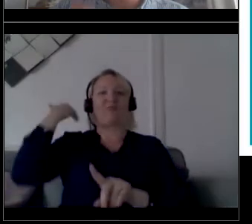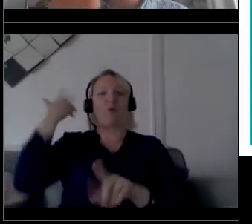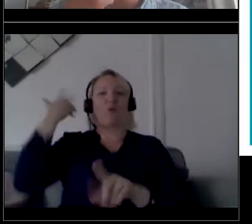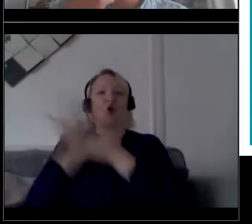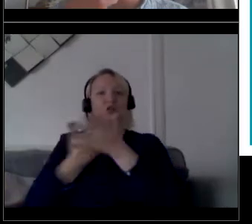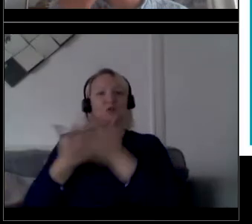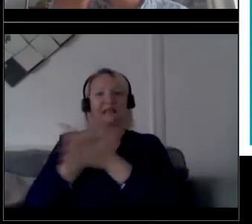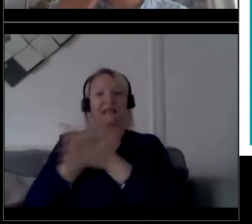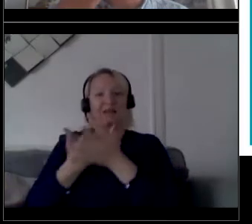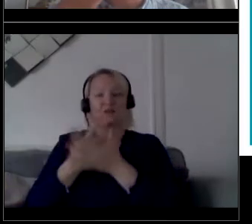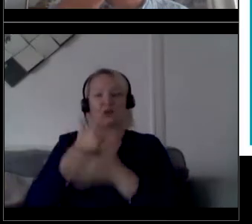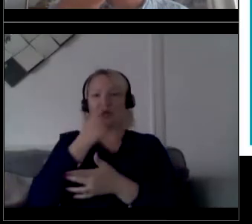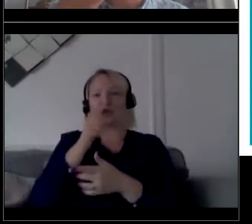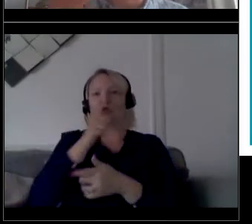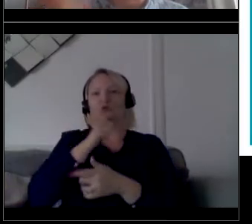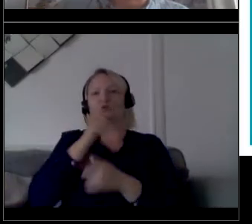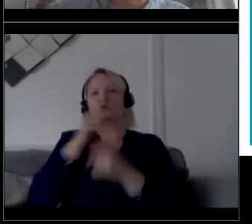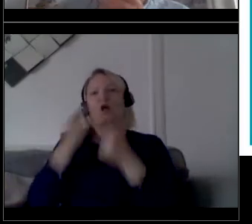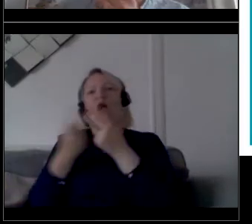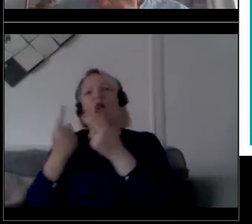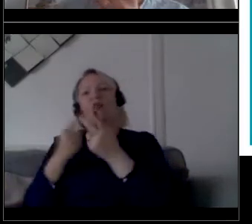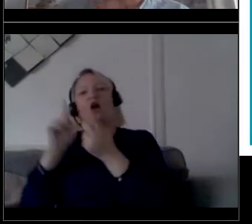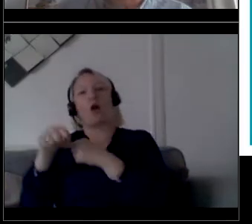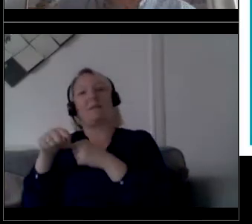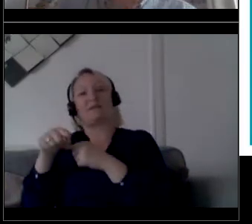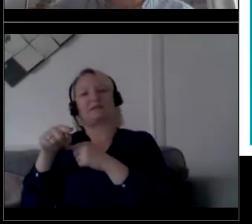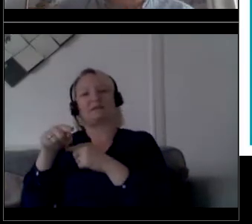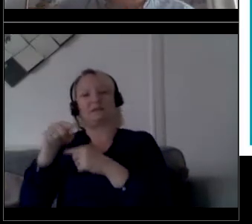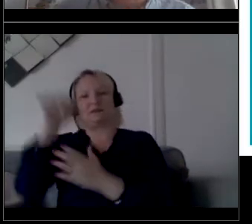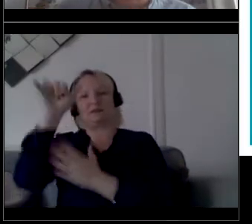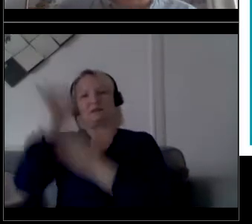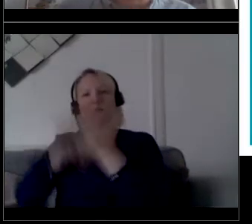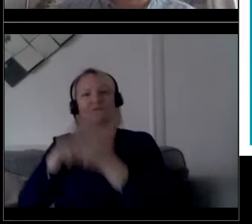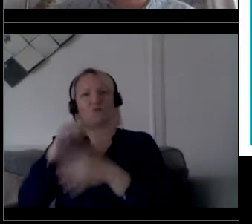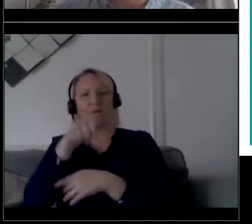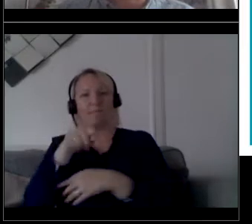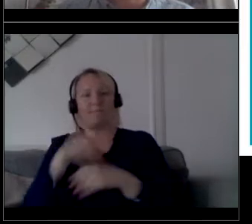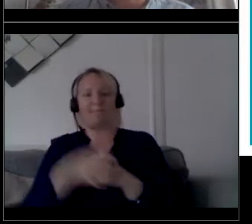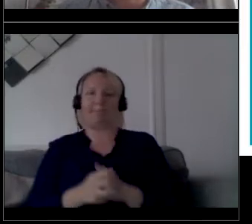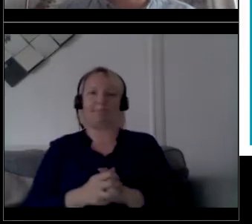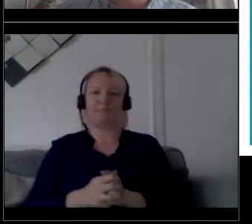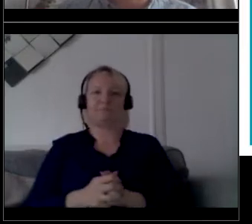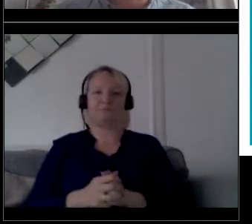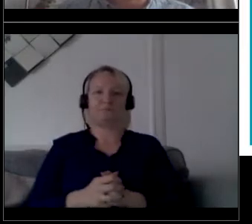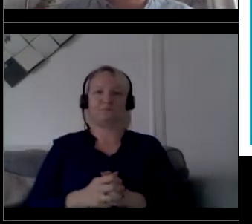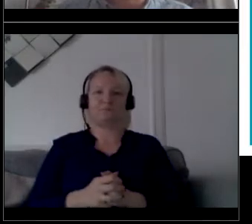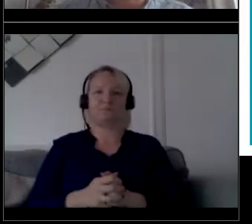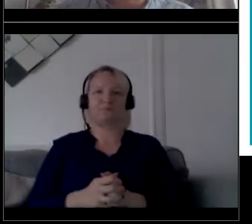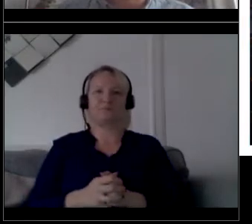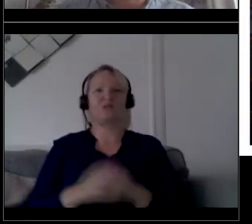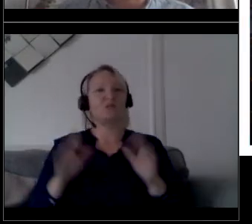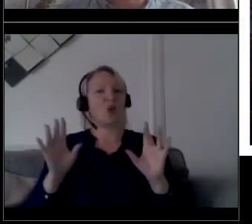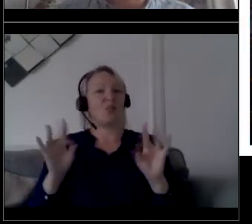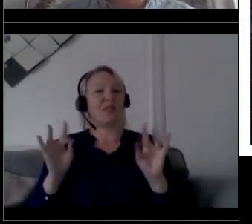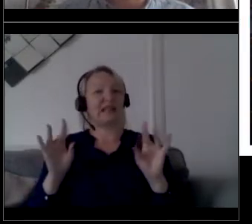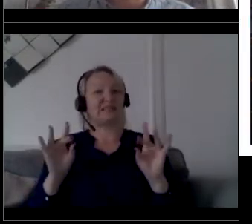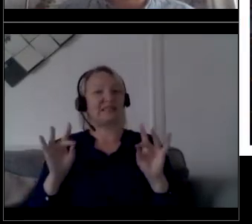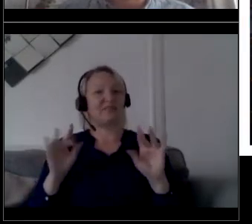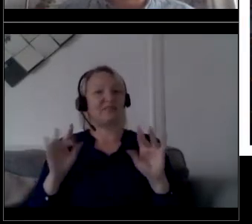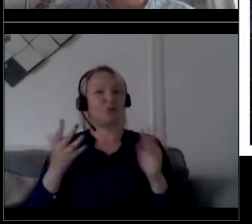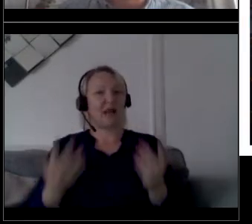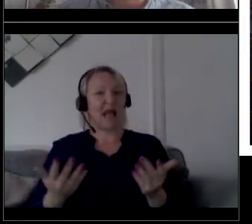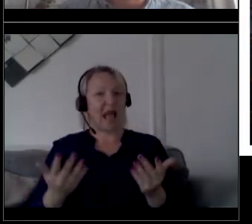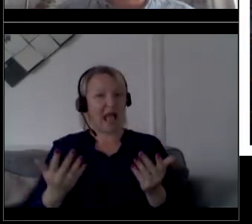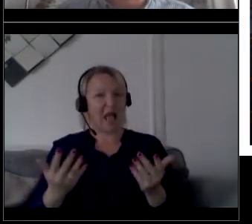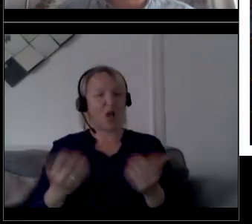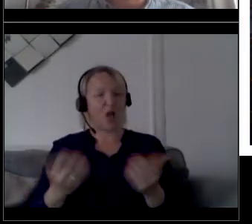other comments section on the response form. So that's about all we have time for this